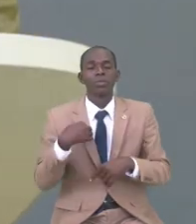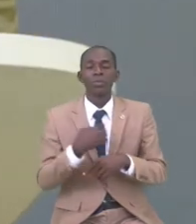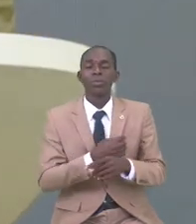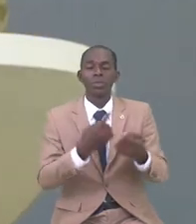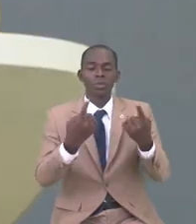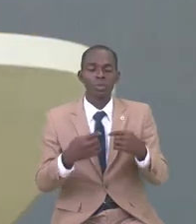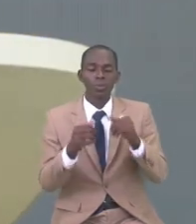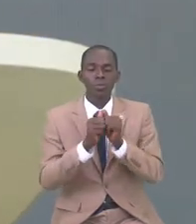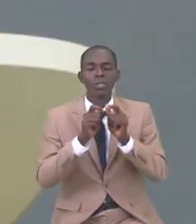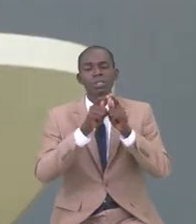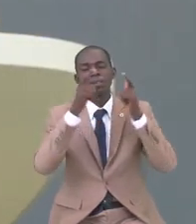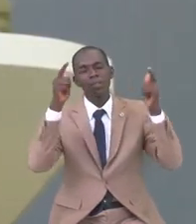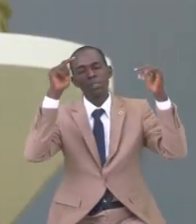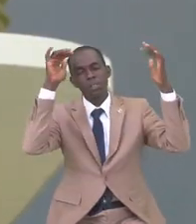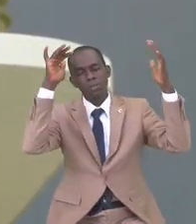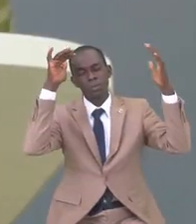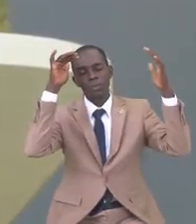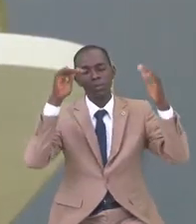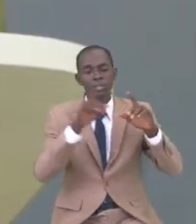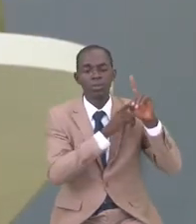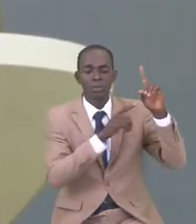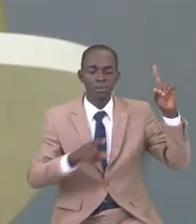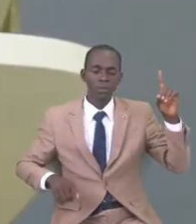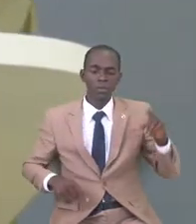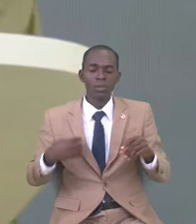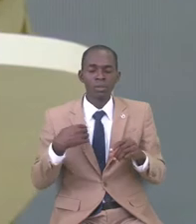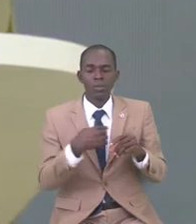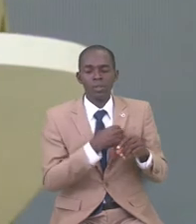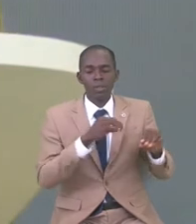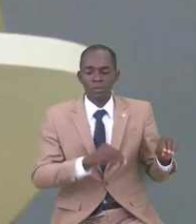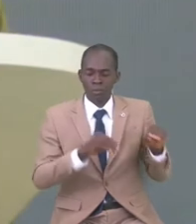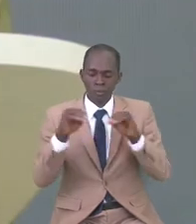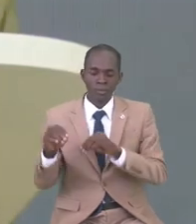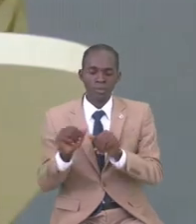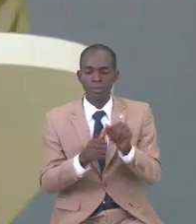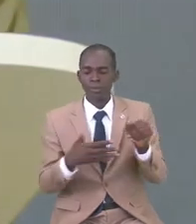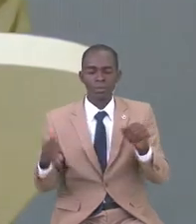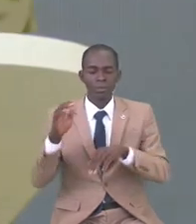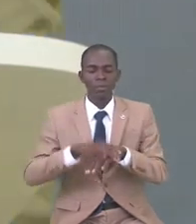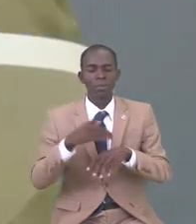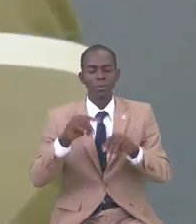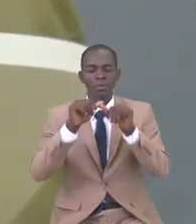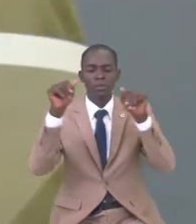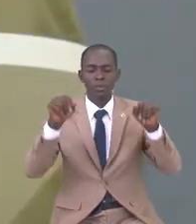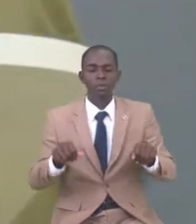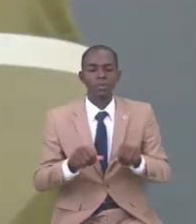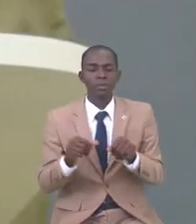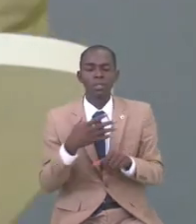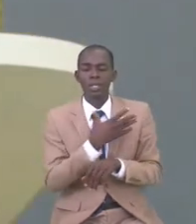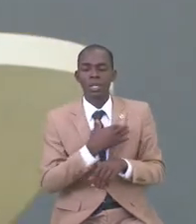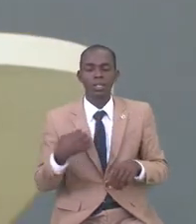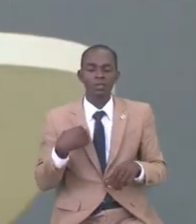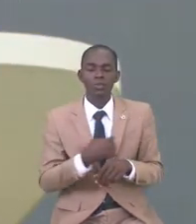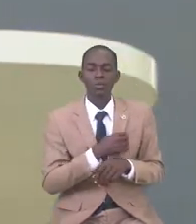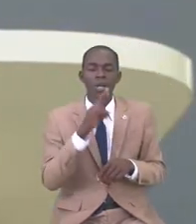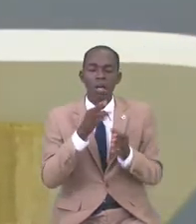with great expectation. Lord, we lay everything upon the altar. And we're asking,